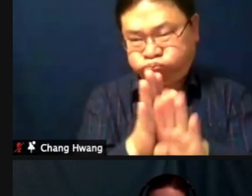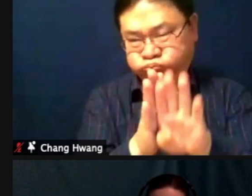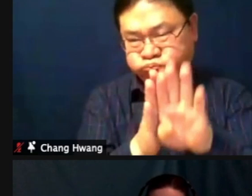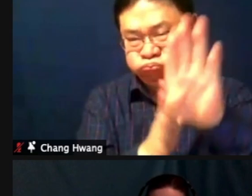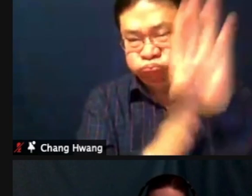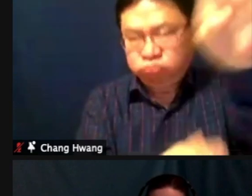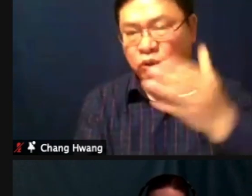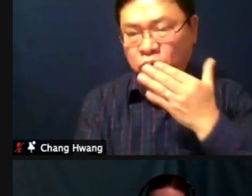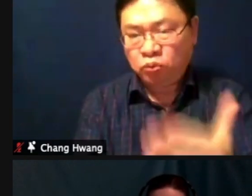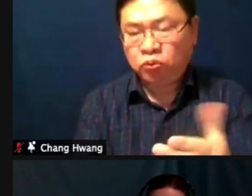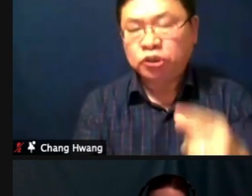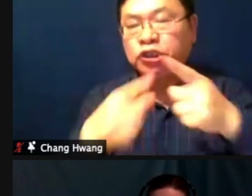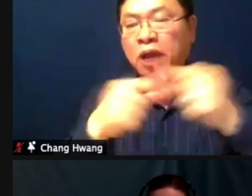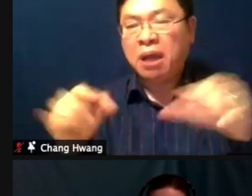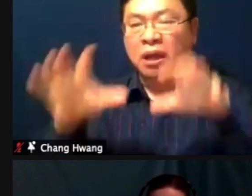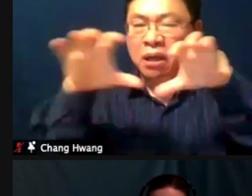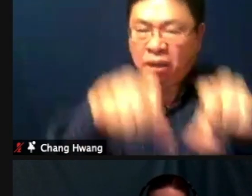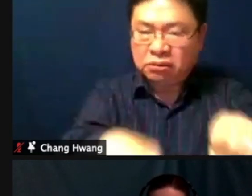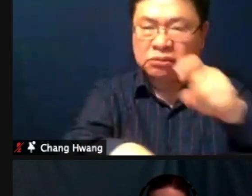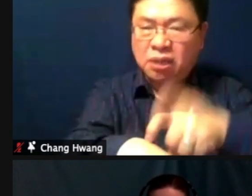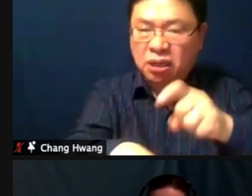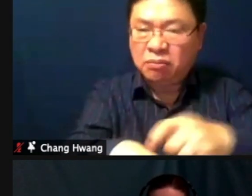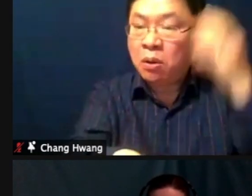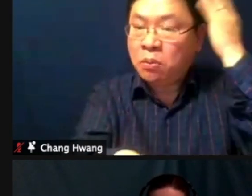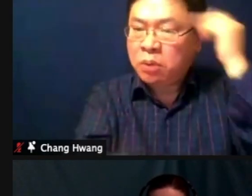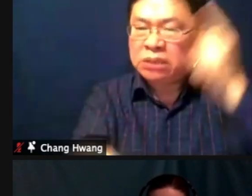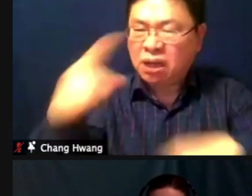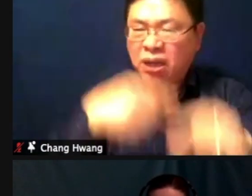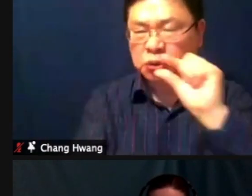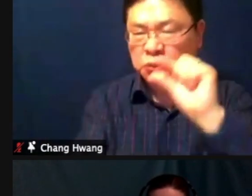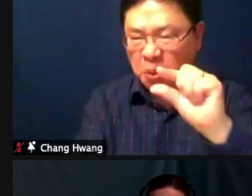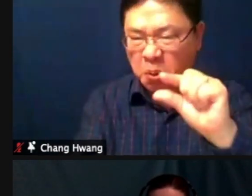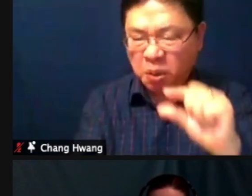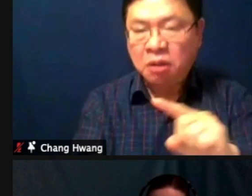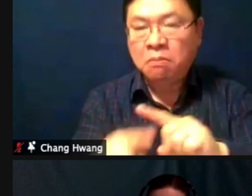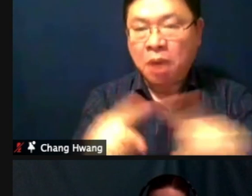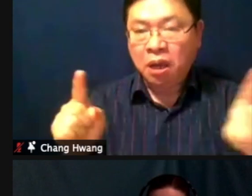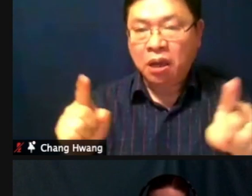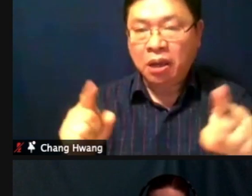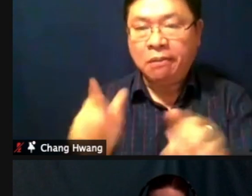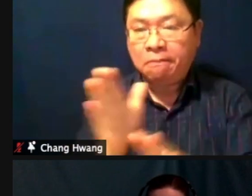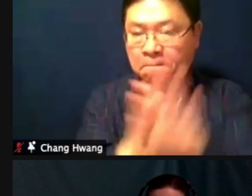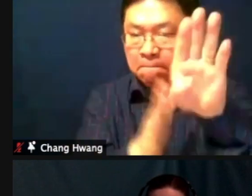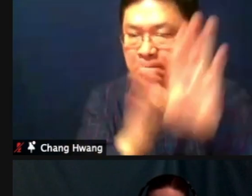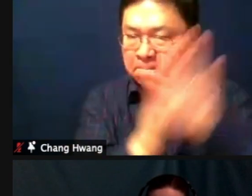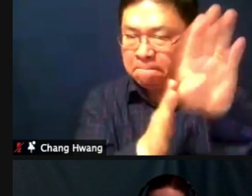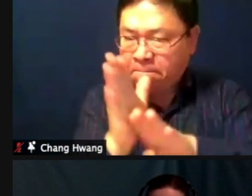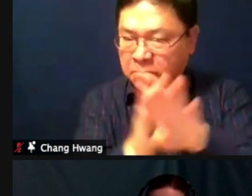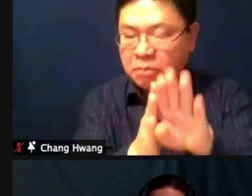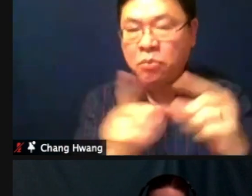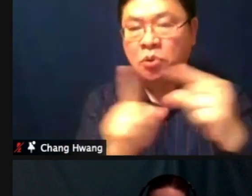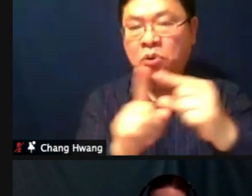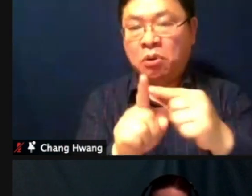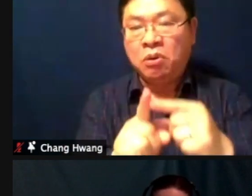And again, Korean language had been developing until the time of Japanese